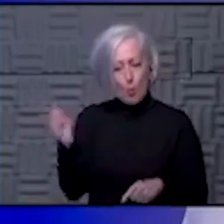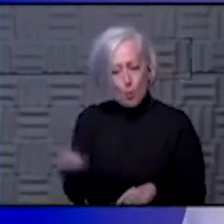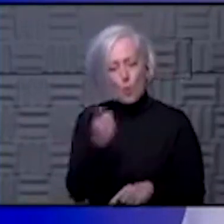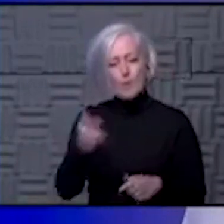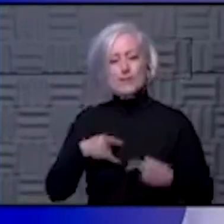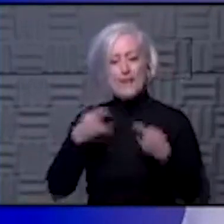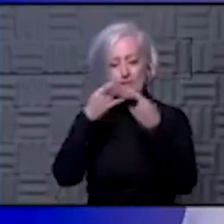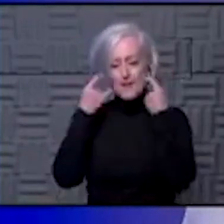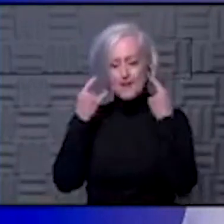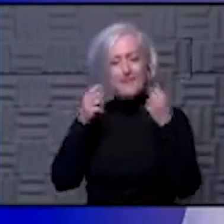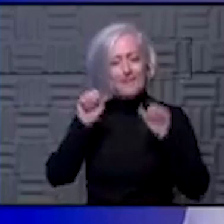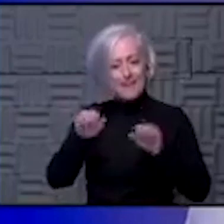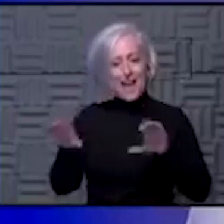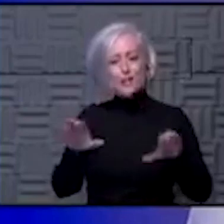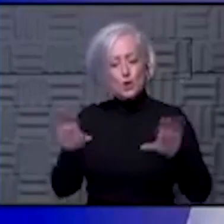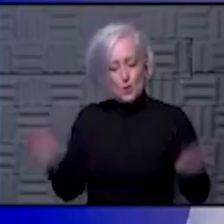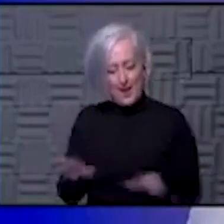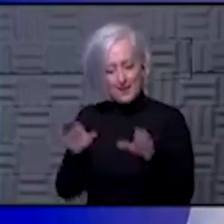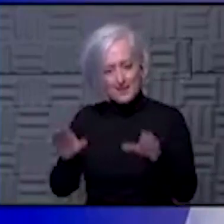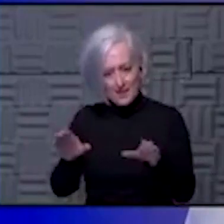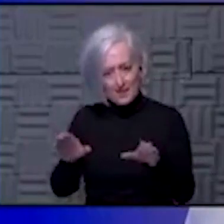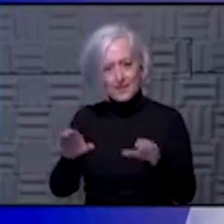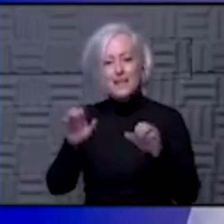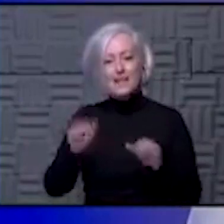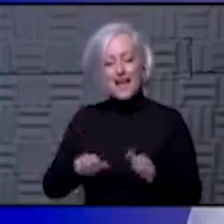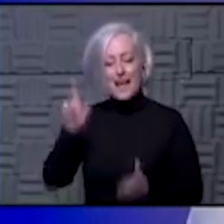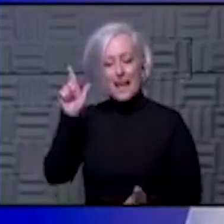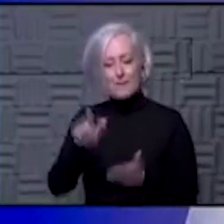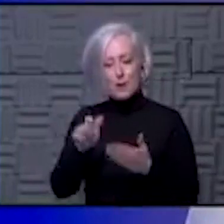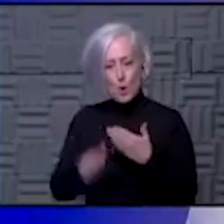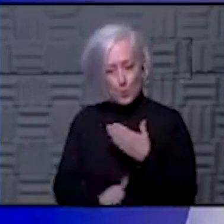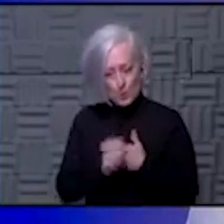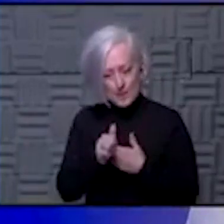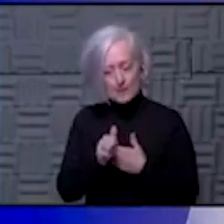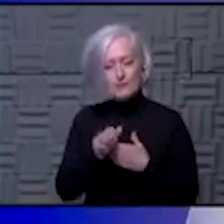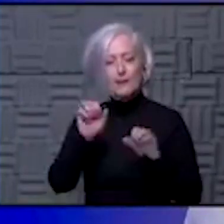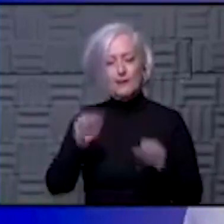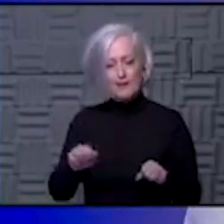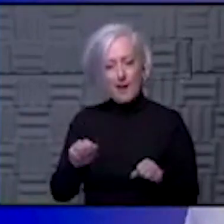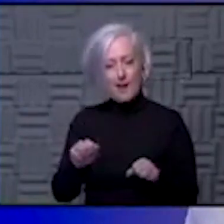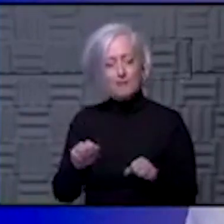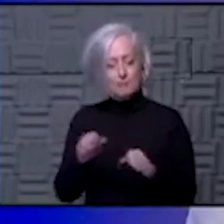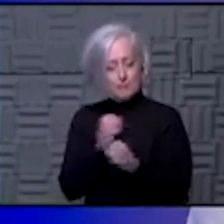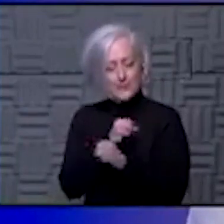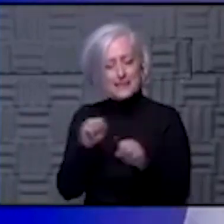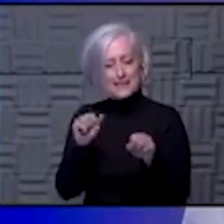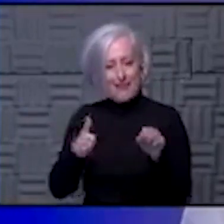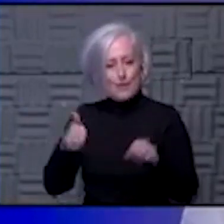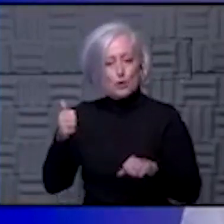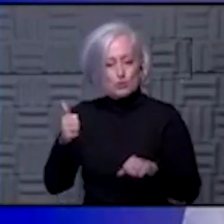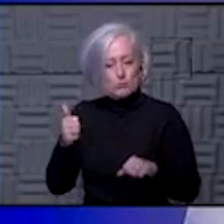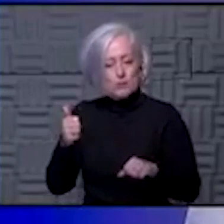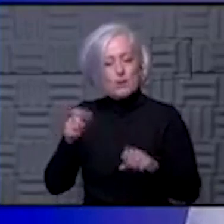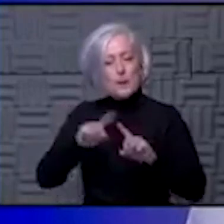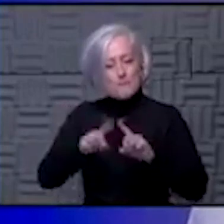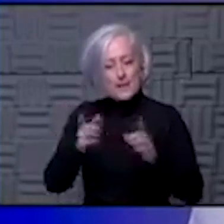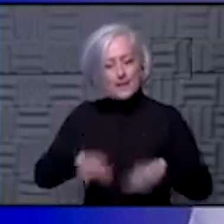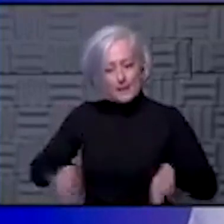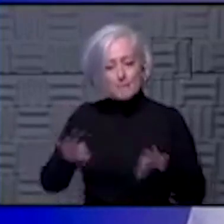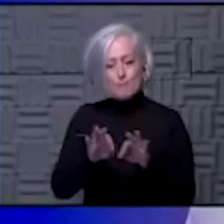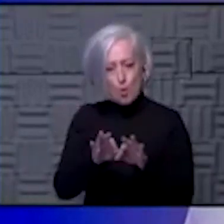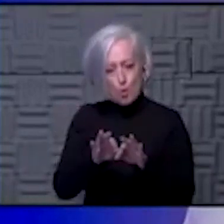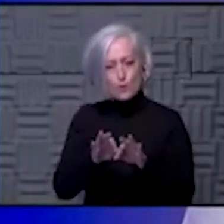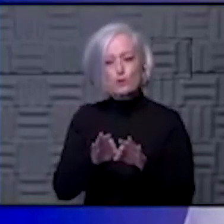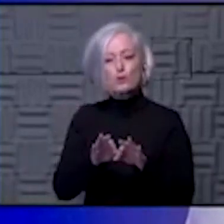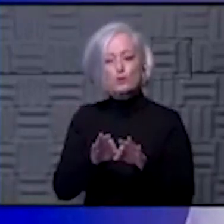and still have lower risk or be safer. But you have to make sure that those mitigation strategies are